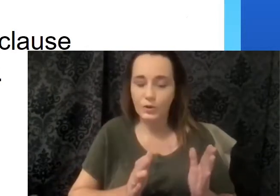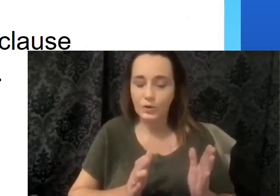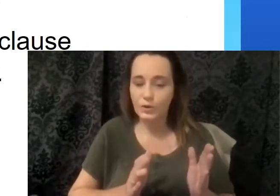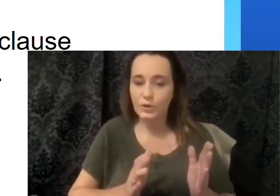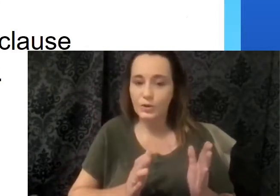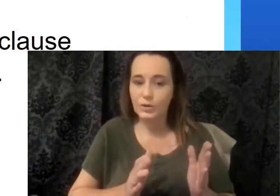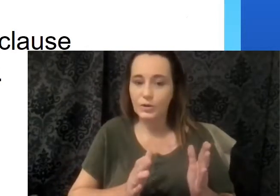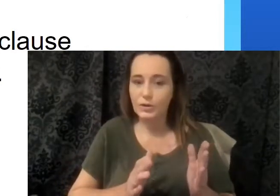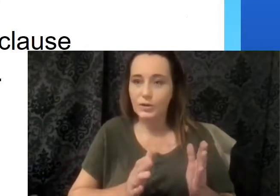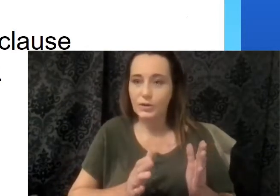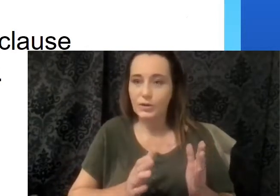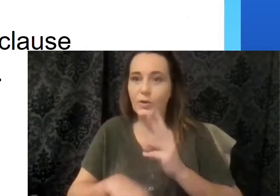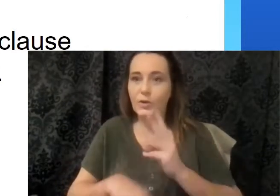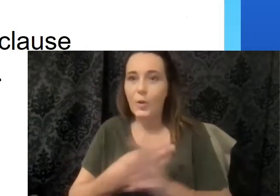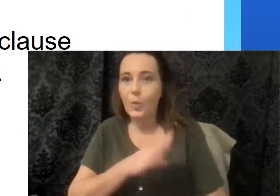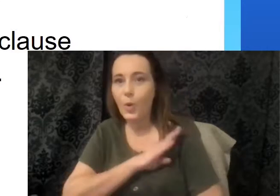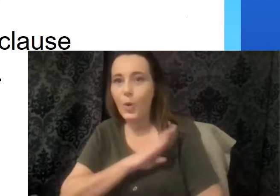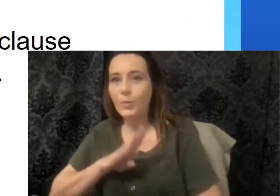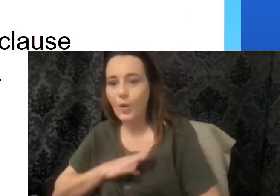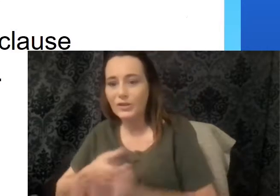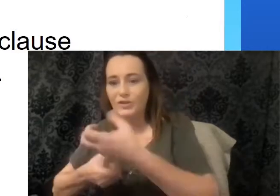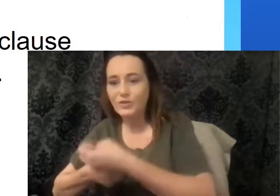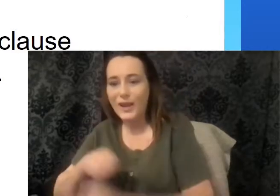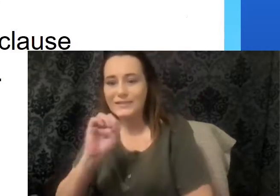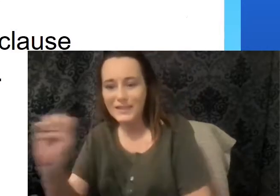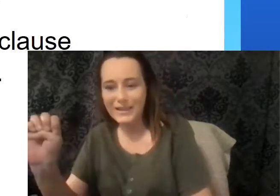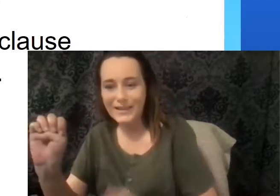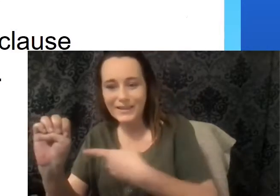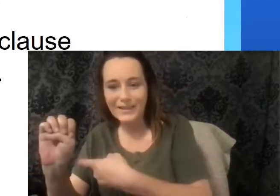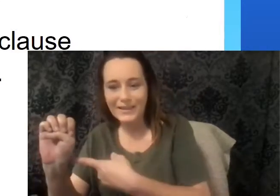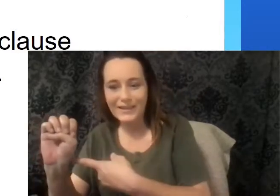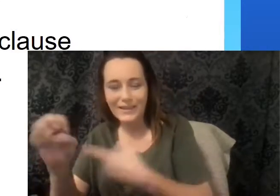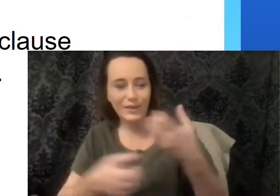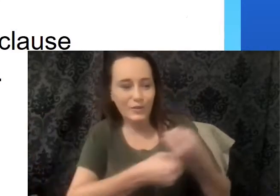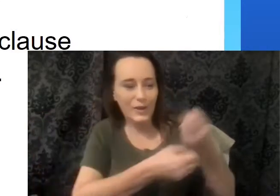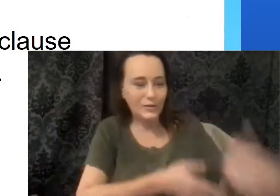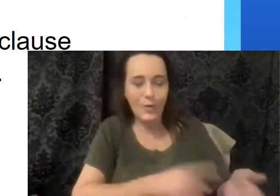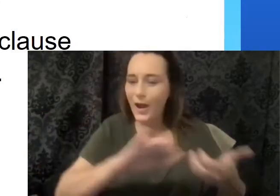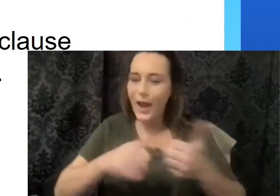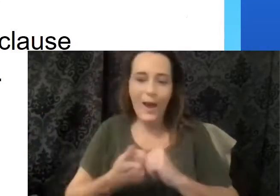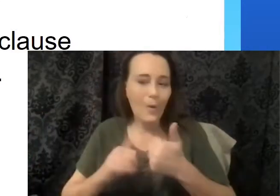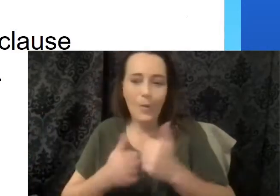trustee. So how's the trustee acting as the trustor is the question. Yes.